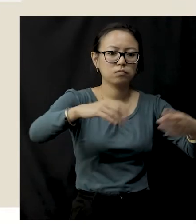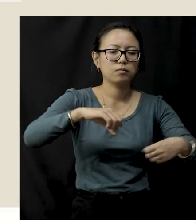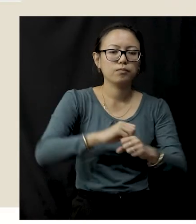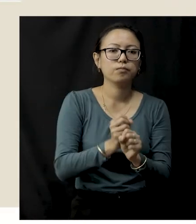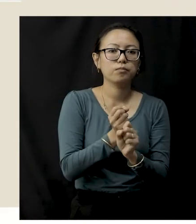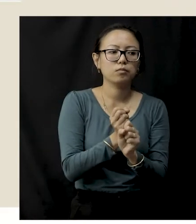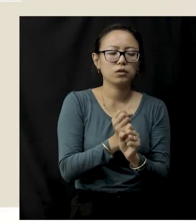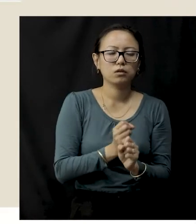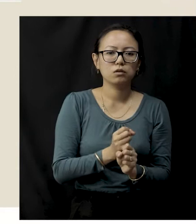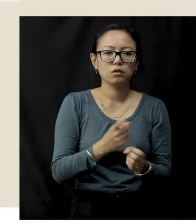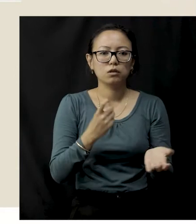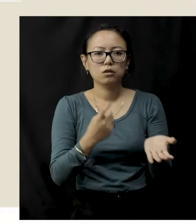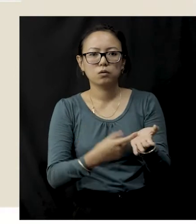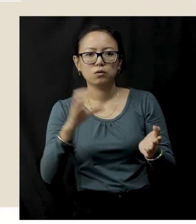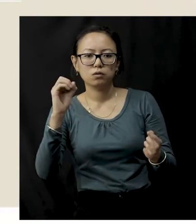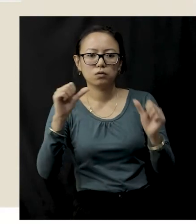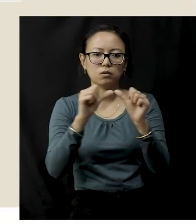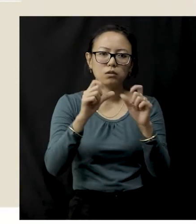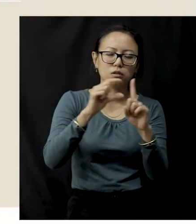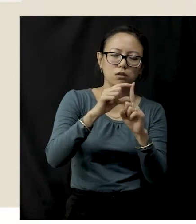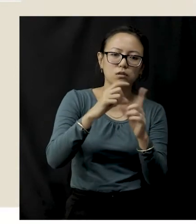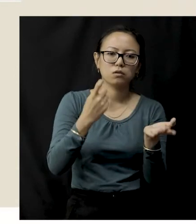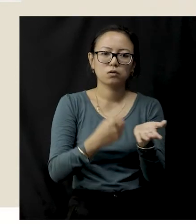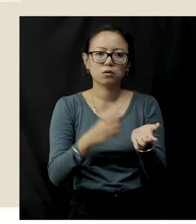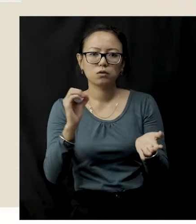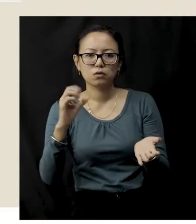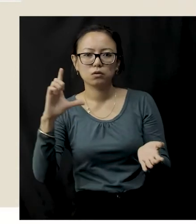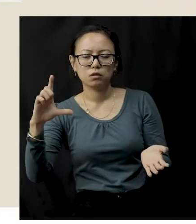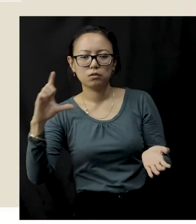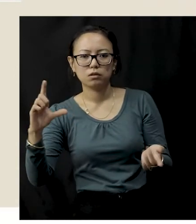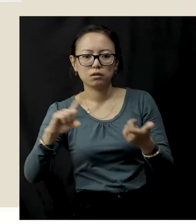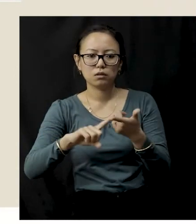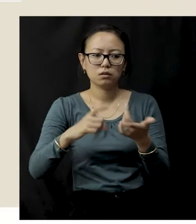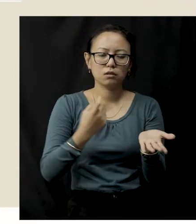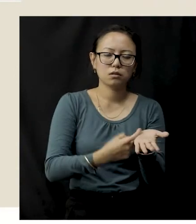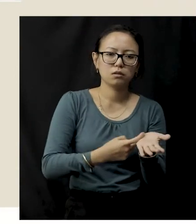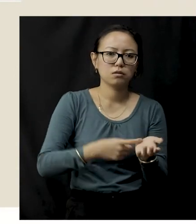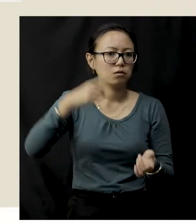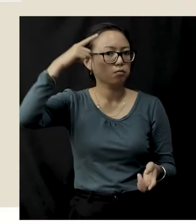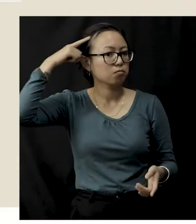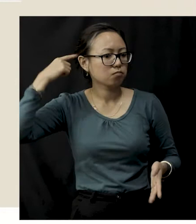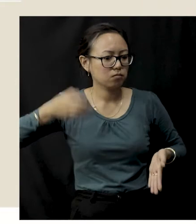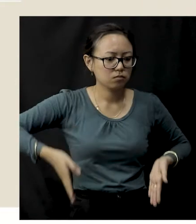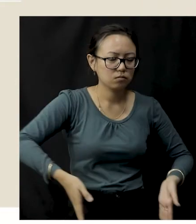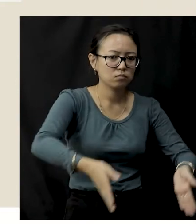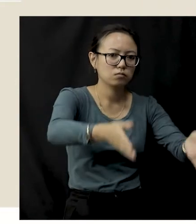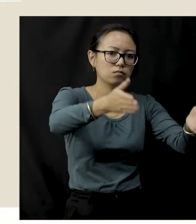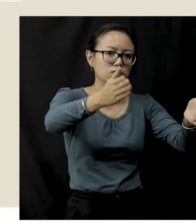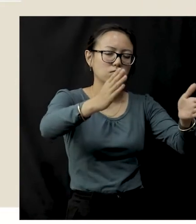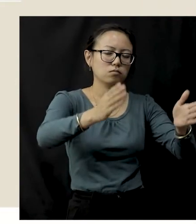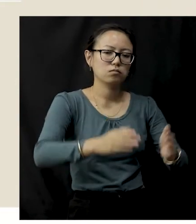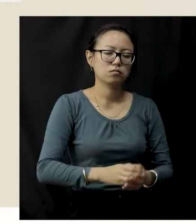are wheels that are running the machine, but because of these rollers, the roads are made